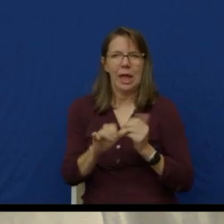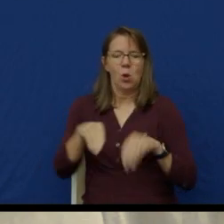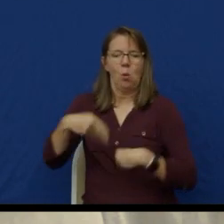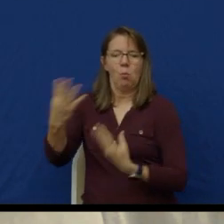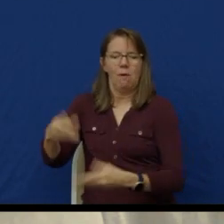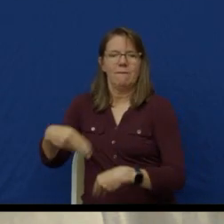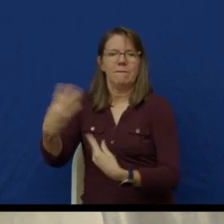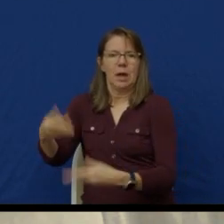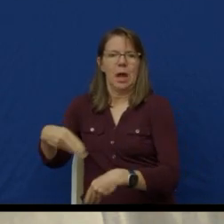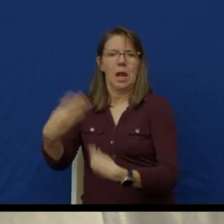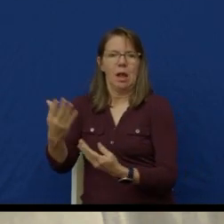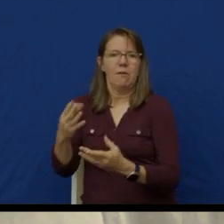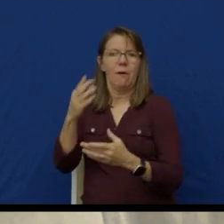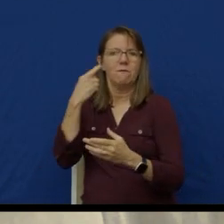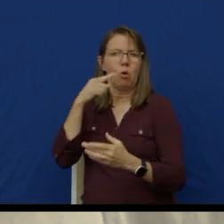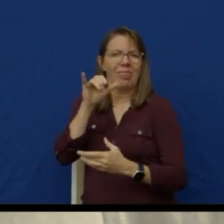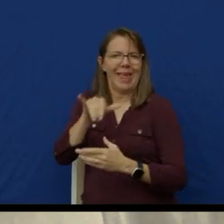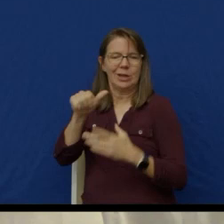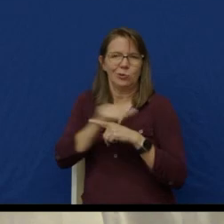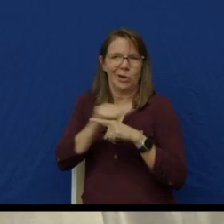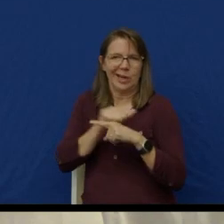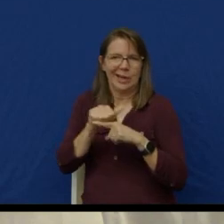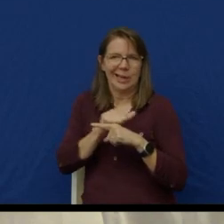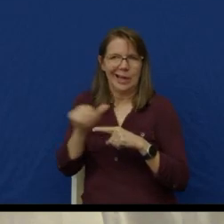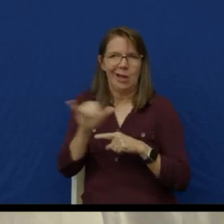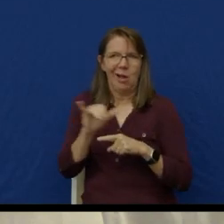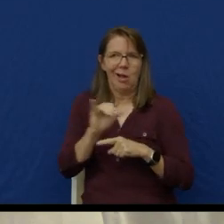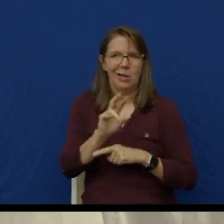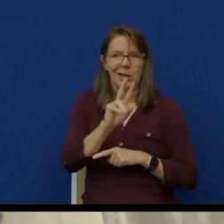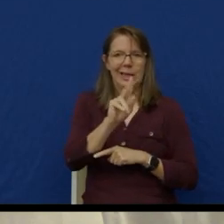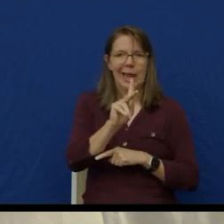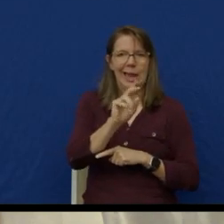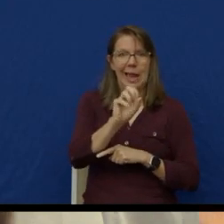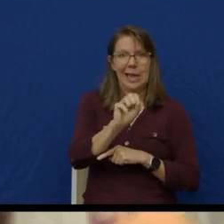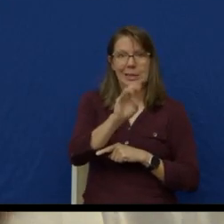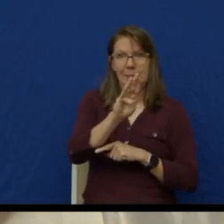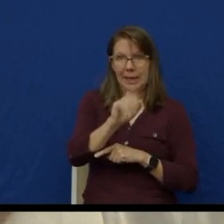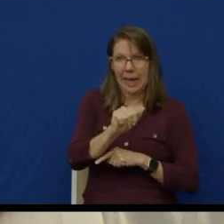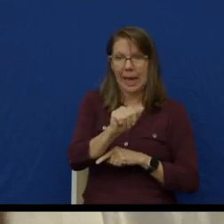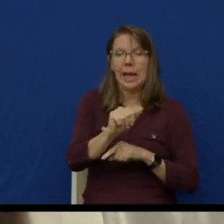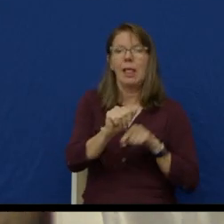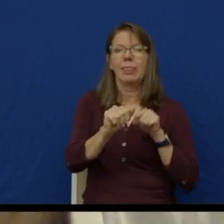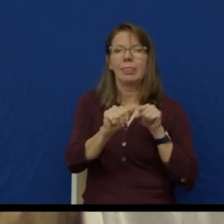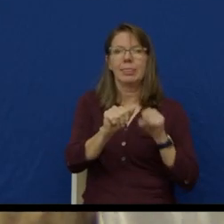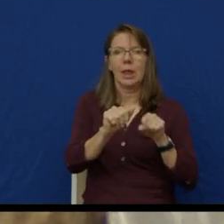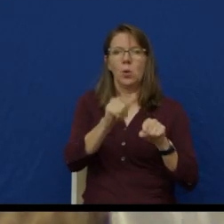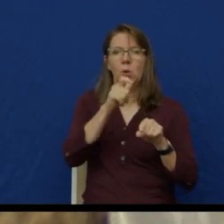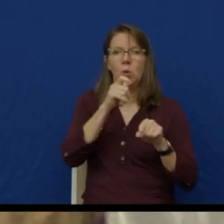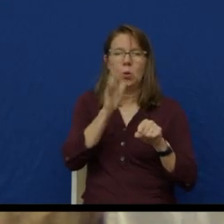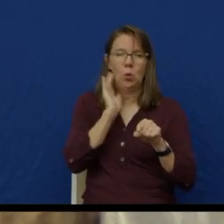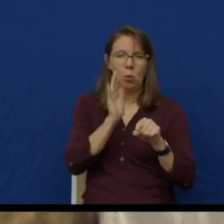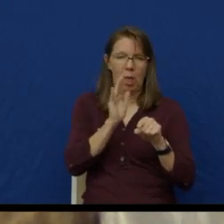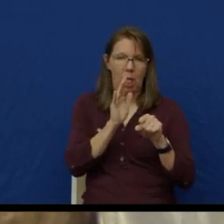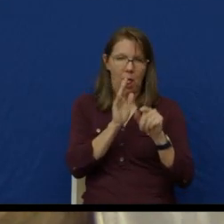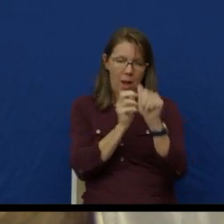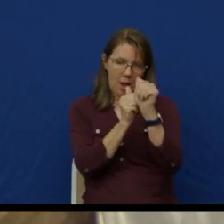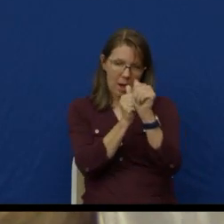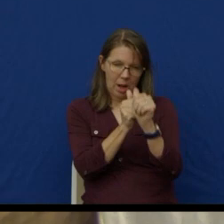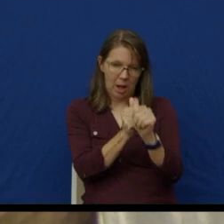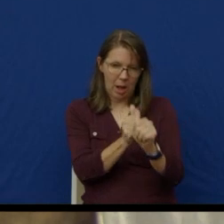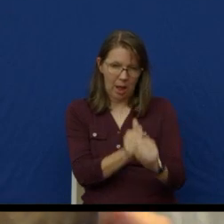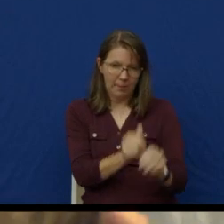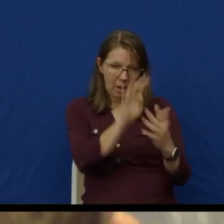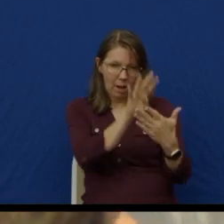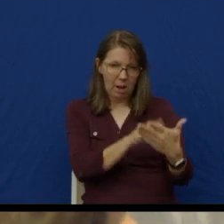of hours of that training, and they've also designated KSBA as the entity that tracks and reports to you the training